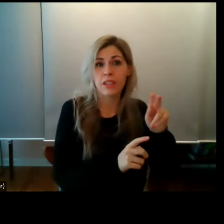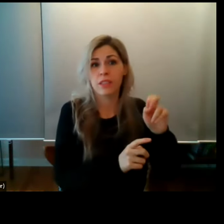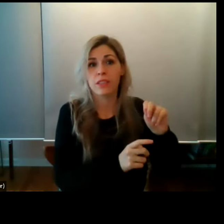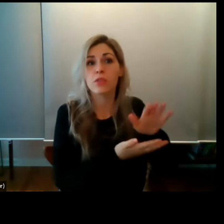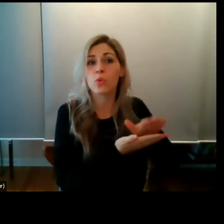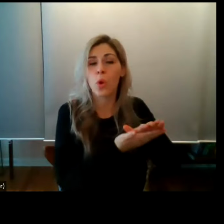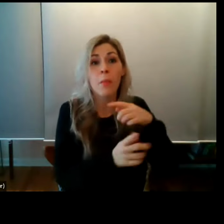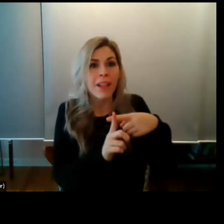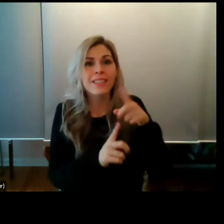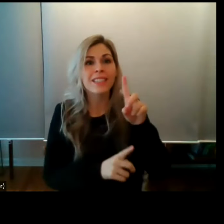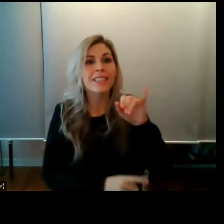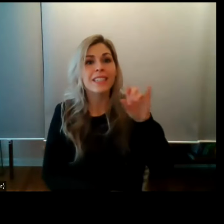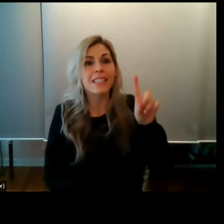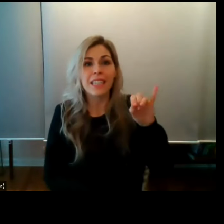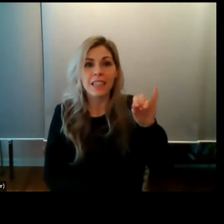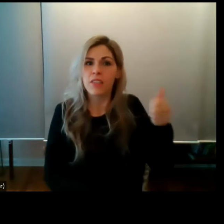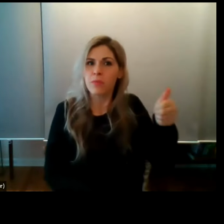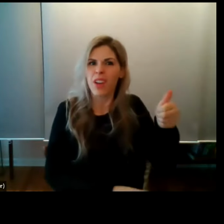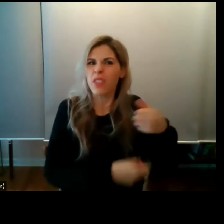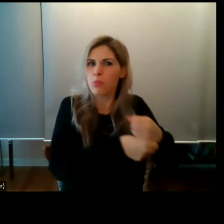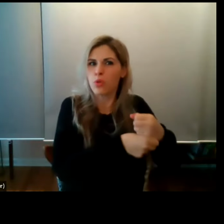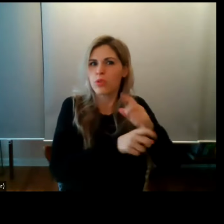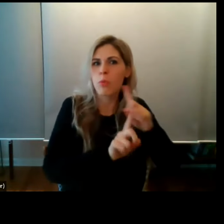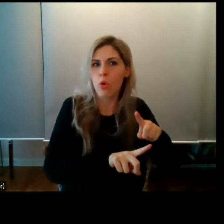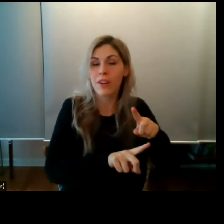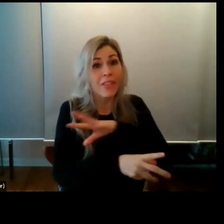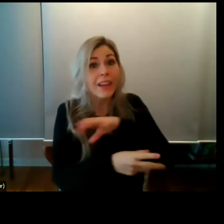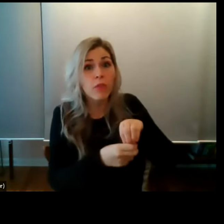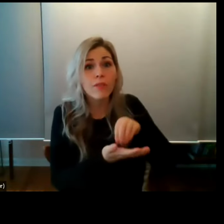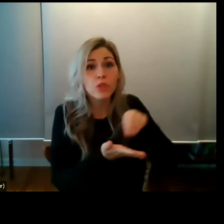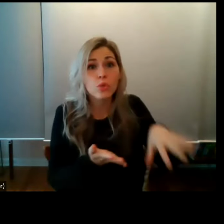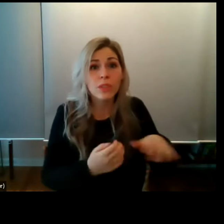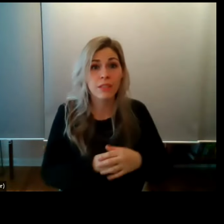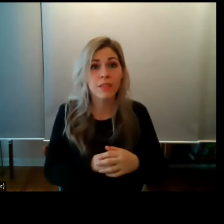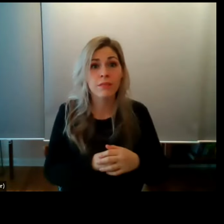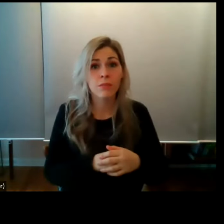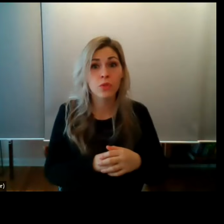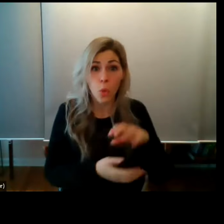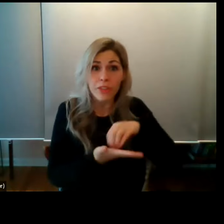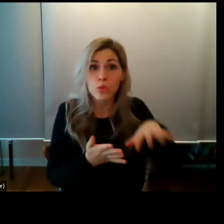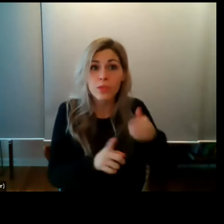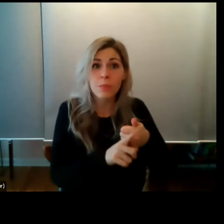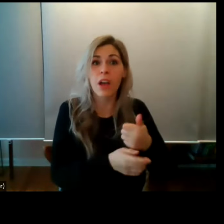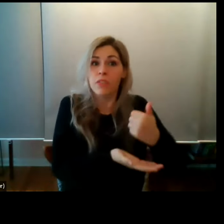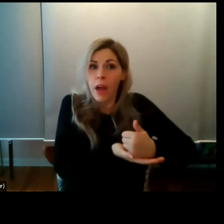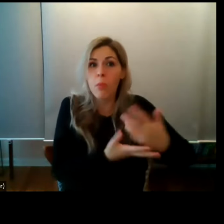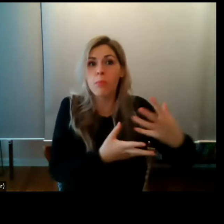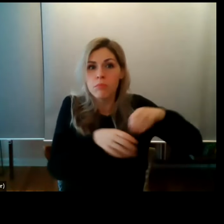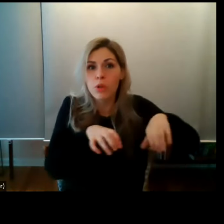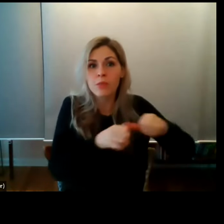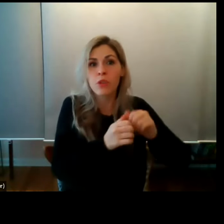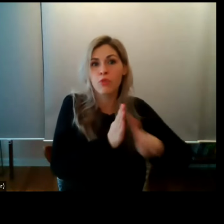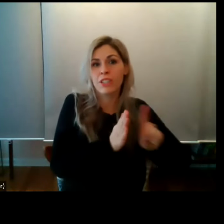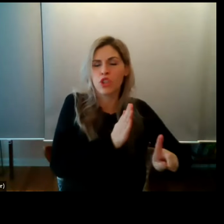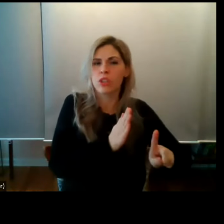Development Initiative, which produced the report, involved students. This matters a great deal to the Jackson School. And it